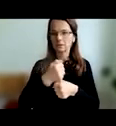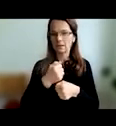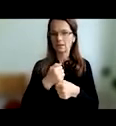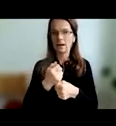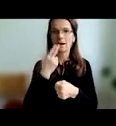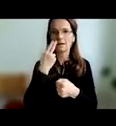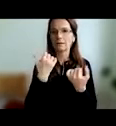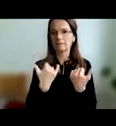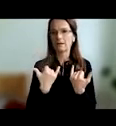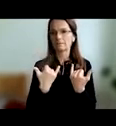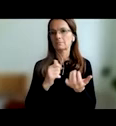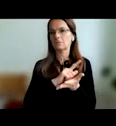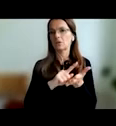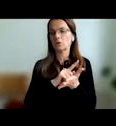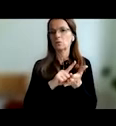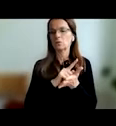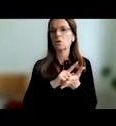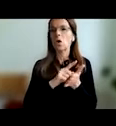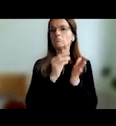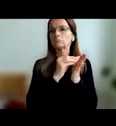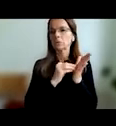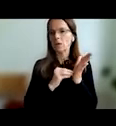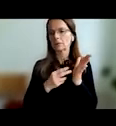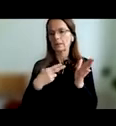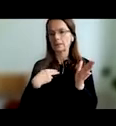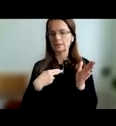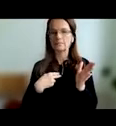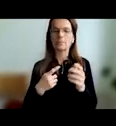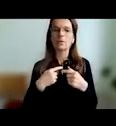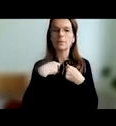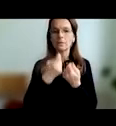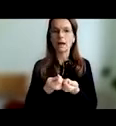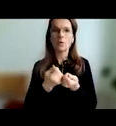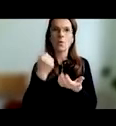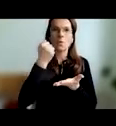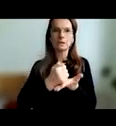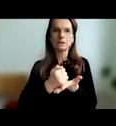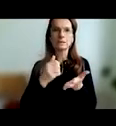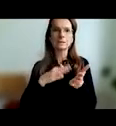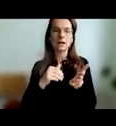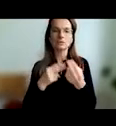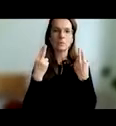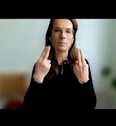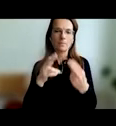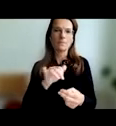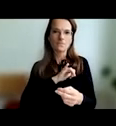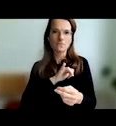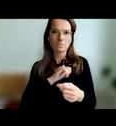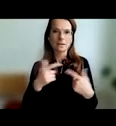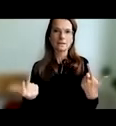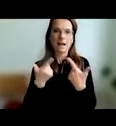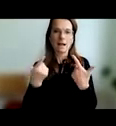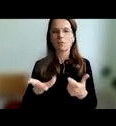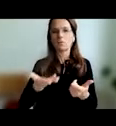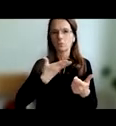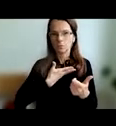scrive about the corate e current da me labor cazzo market notis cazzo situation. in potomeo informati alla COVID e So